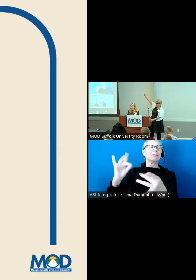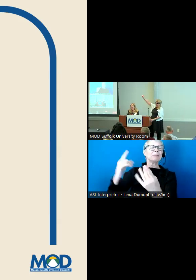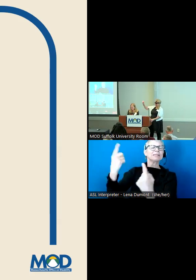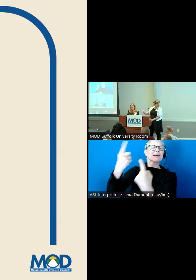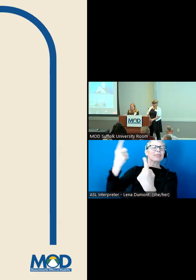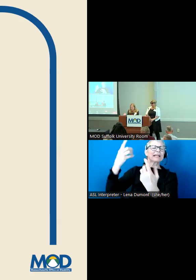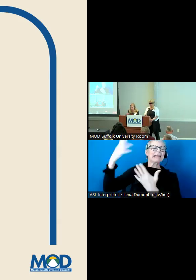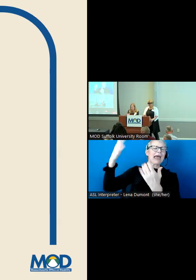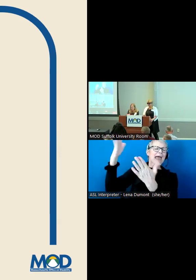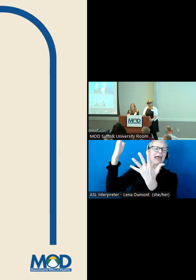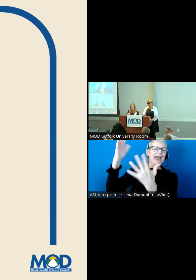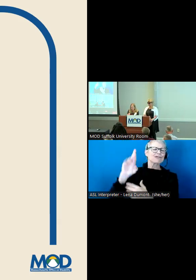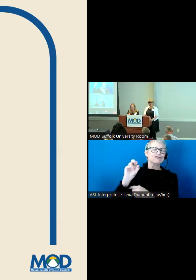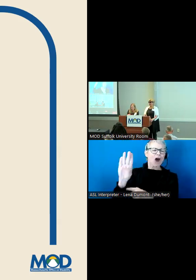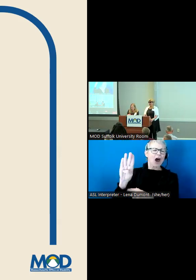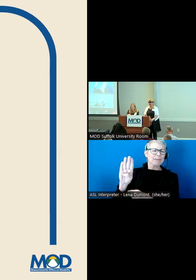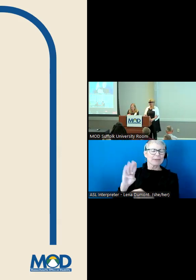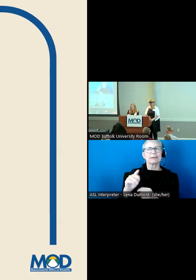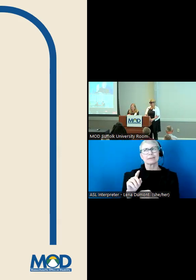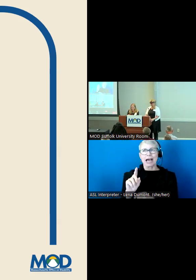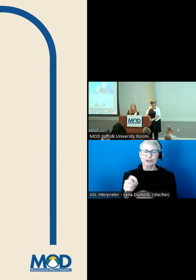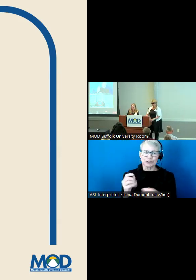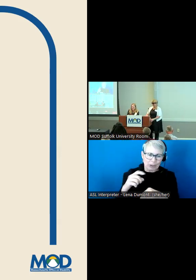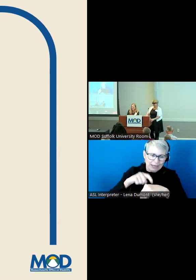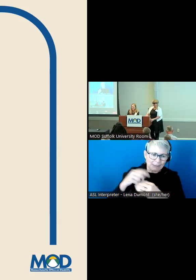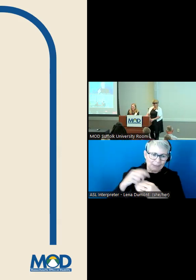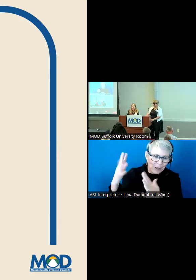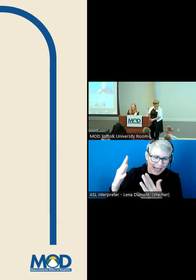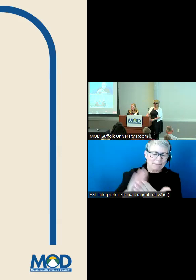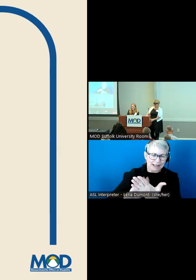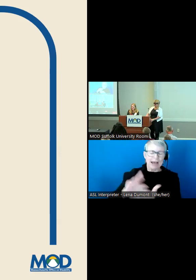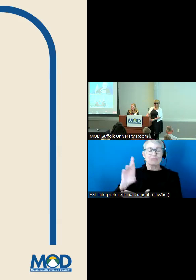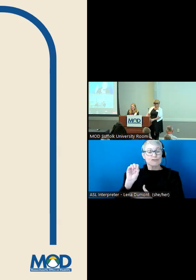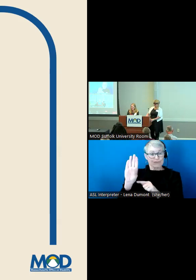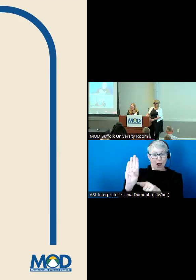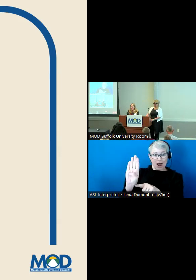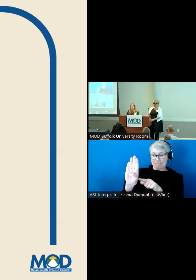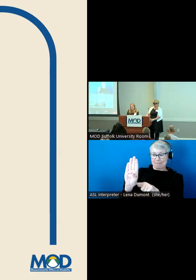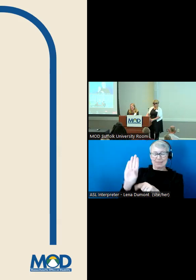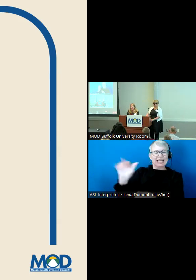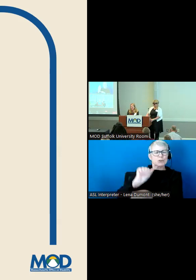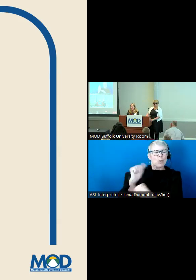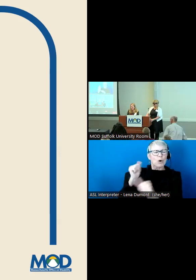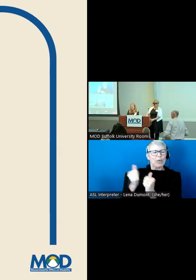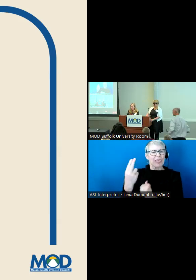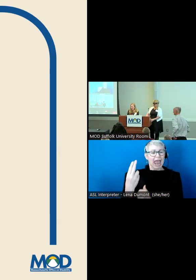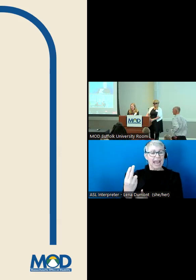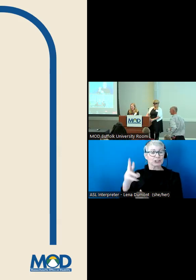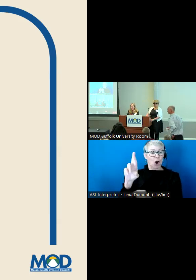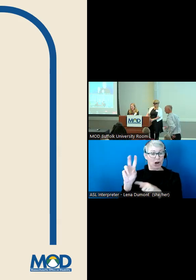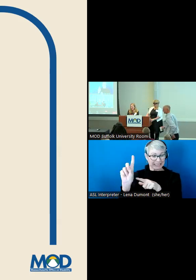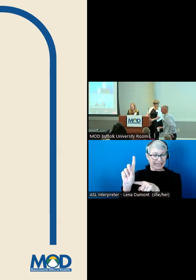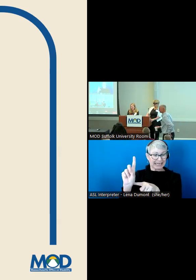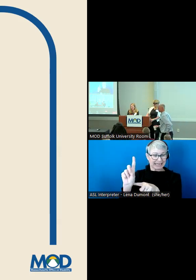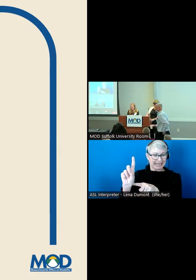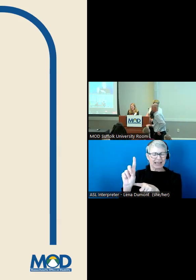Yeah, I'll give you more time to clap. For his work with the Human Resource Division in making a variety